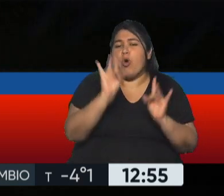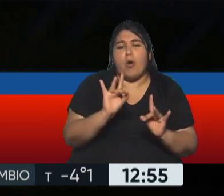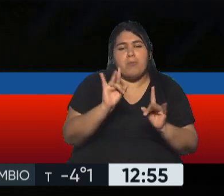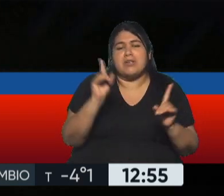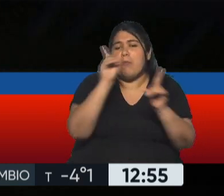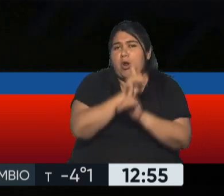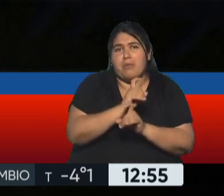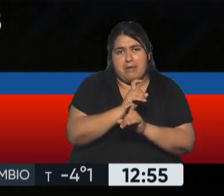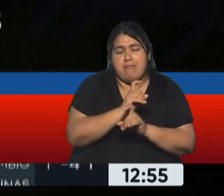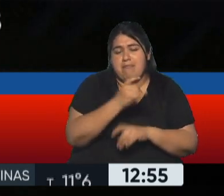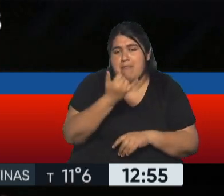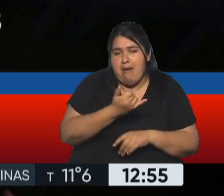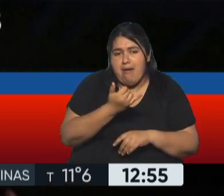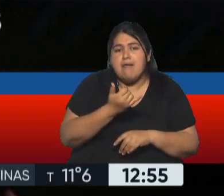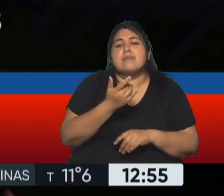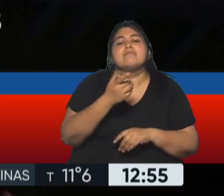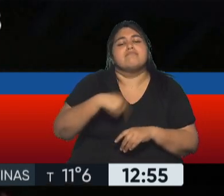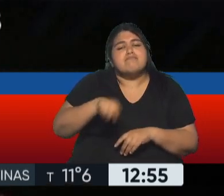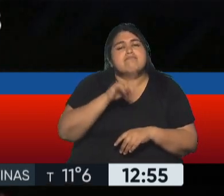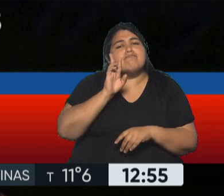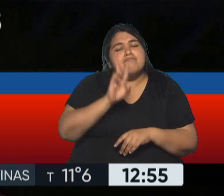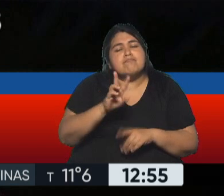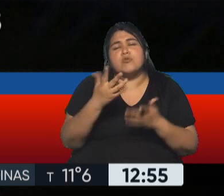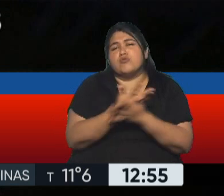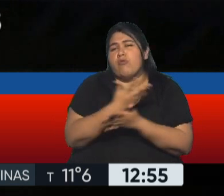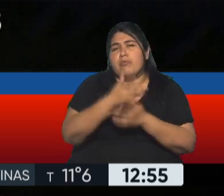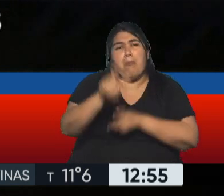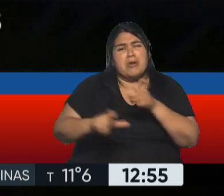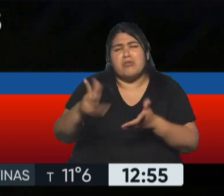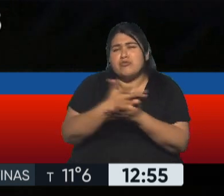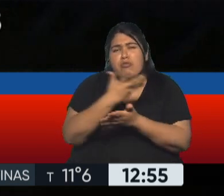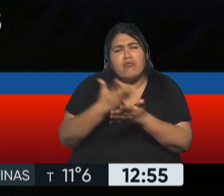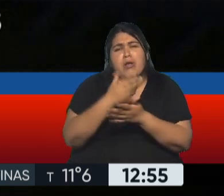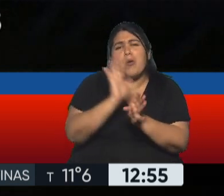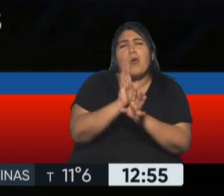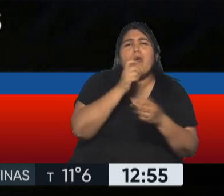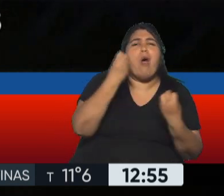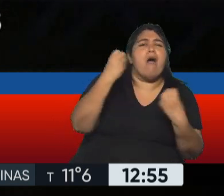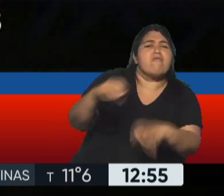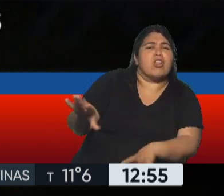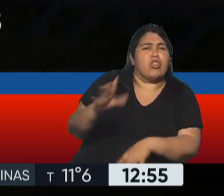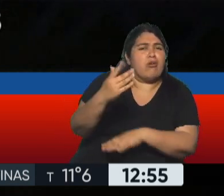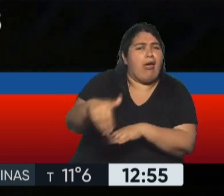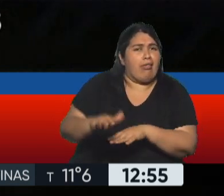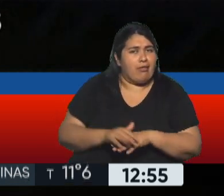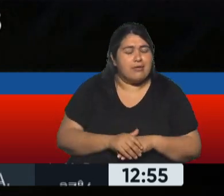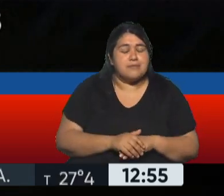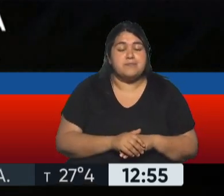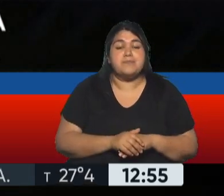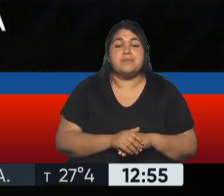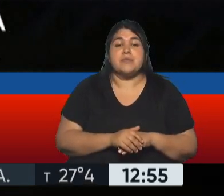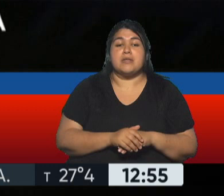and problematic. We can see enormous suffering of people that are left in